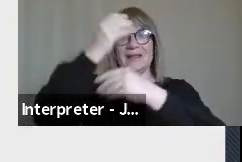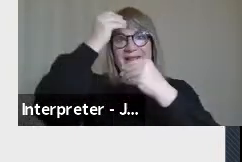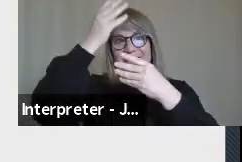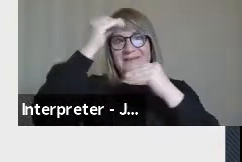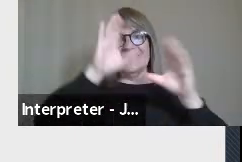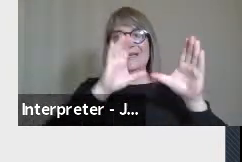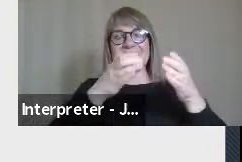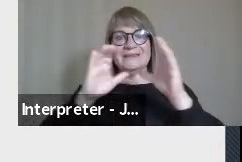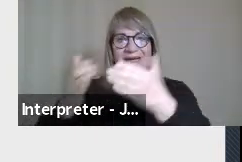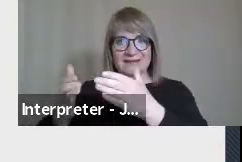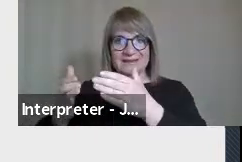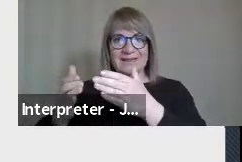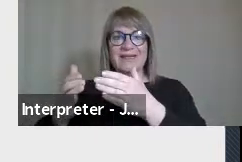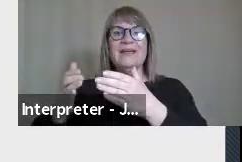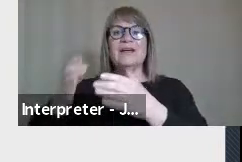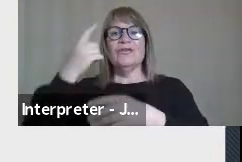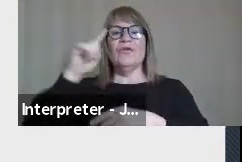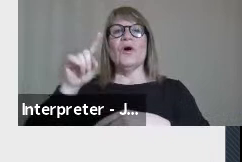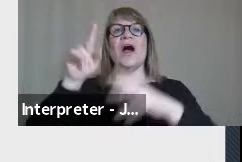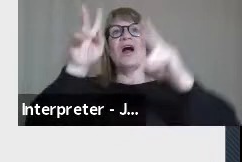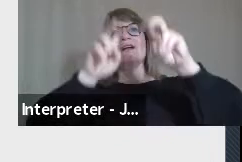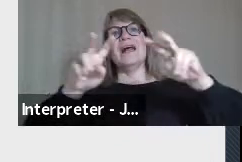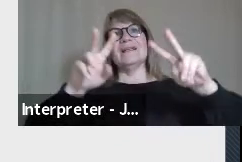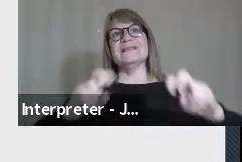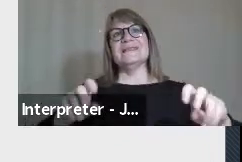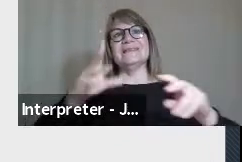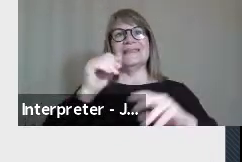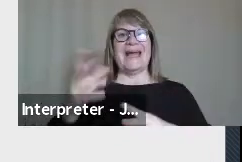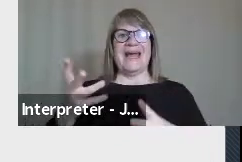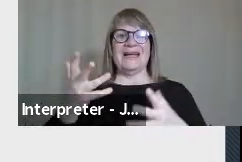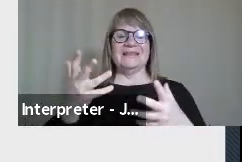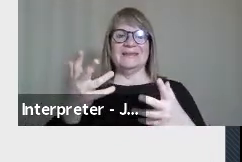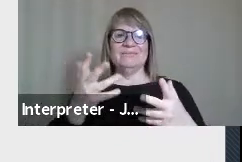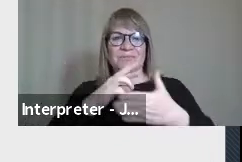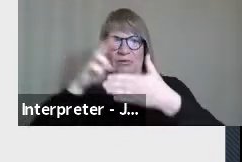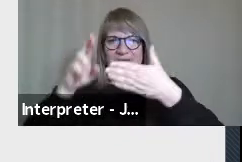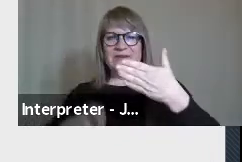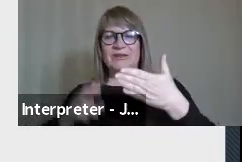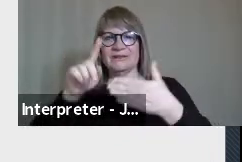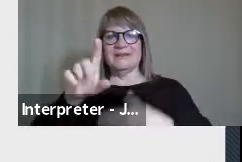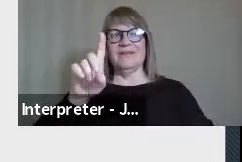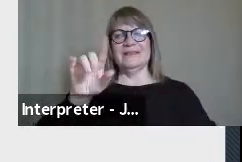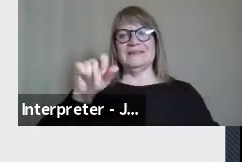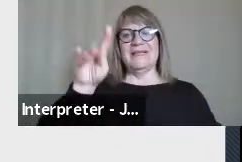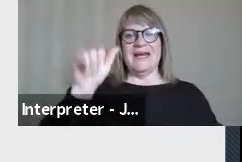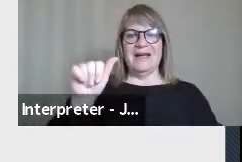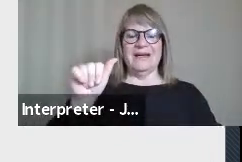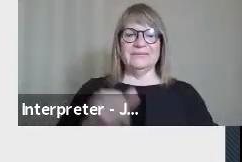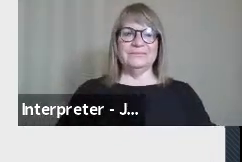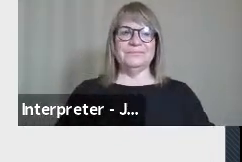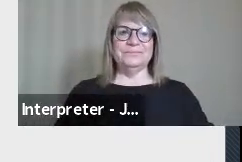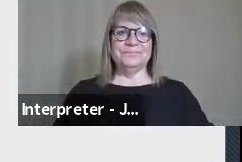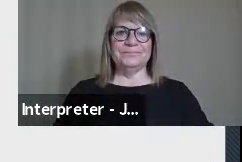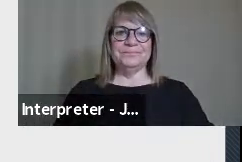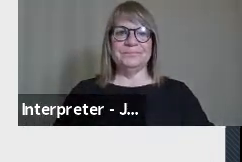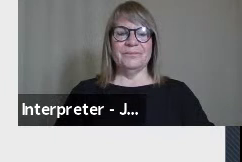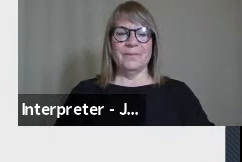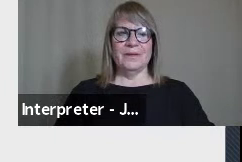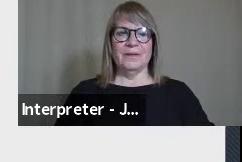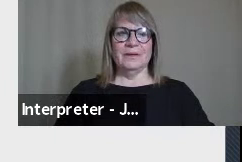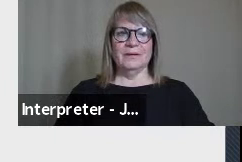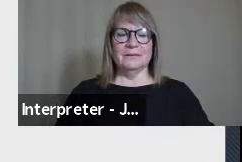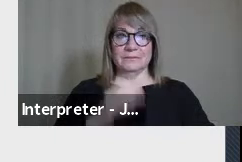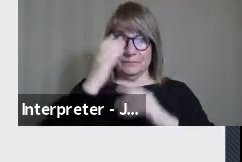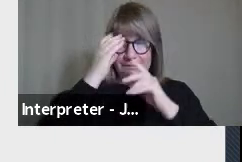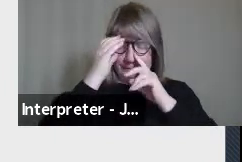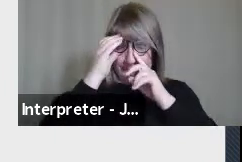interpretation of this data so our work is interdisciplinary we have a a you know